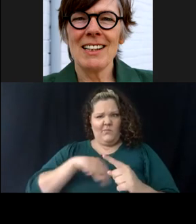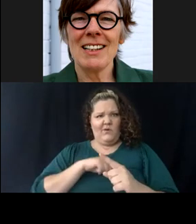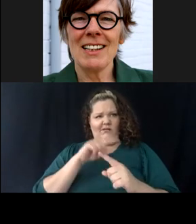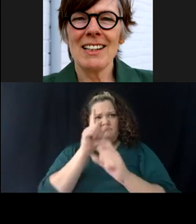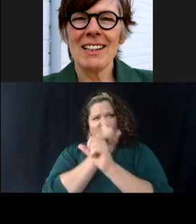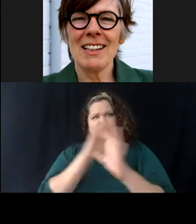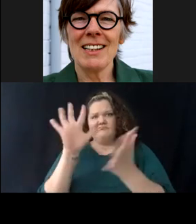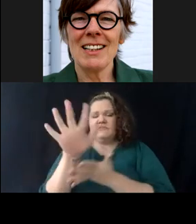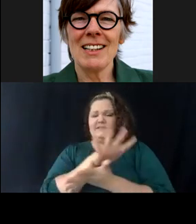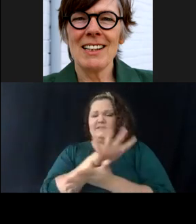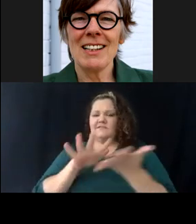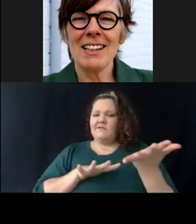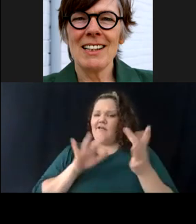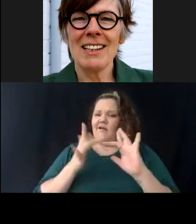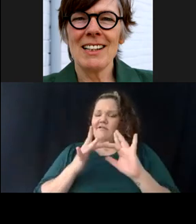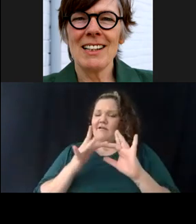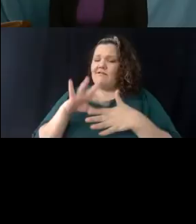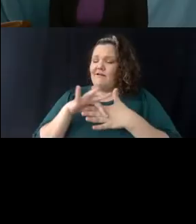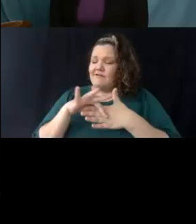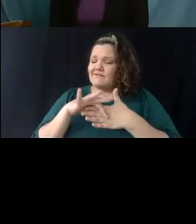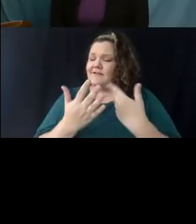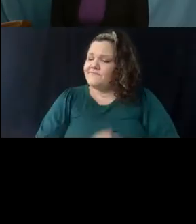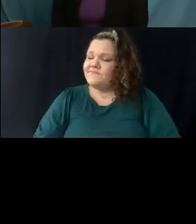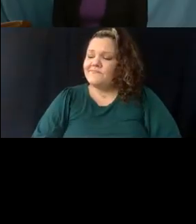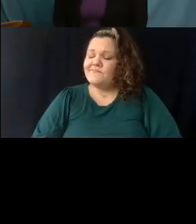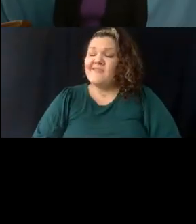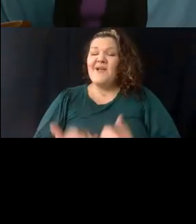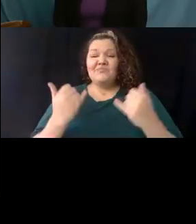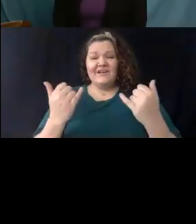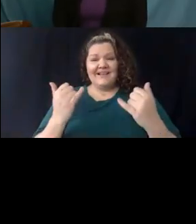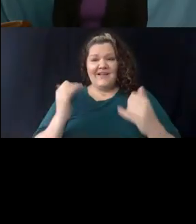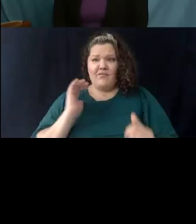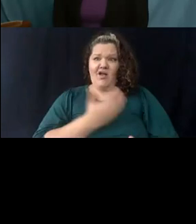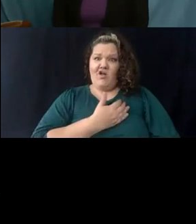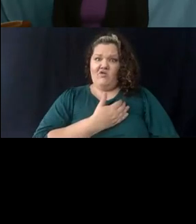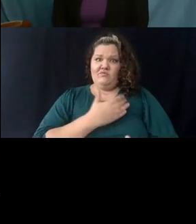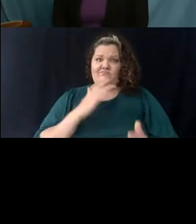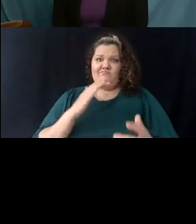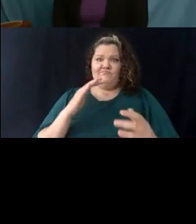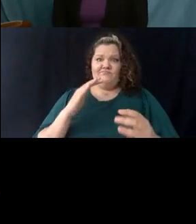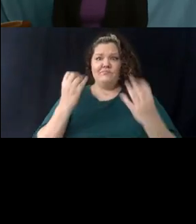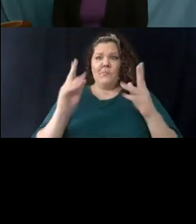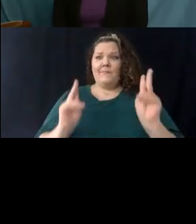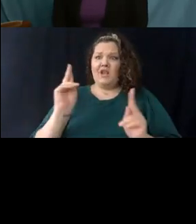So why do we even want to include this audience in our minds when we're thinking about online content?